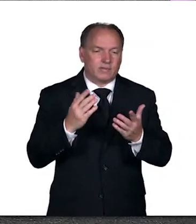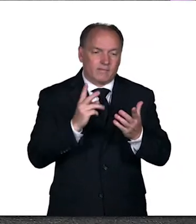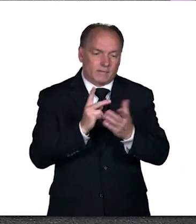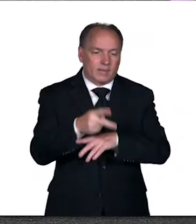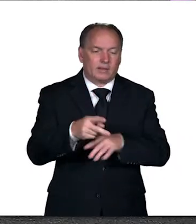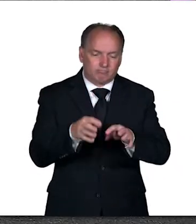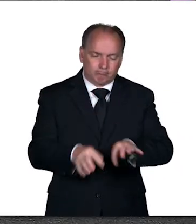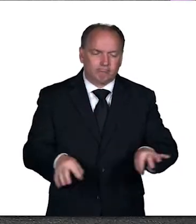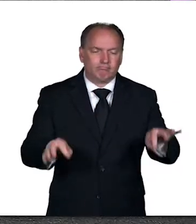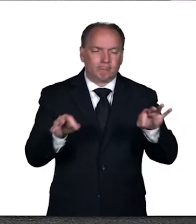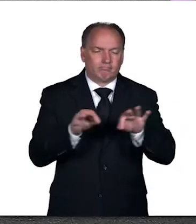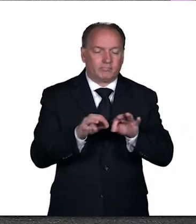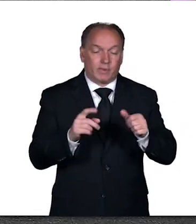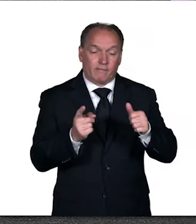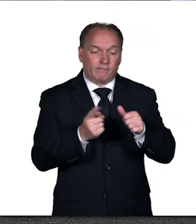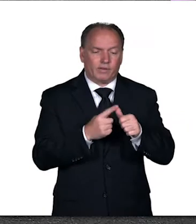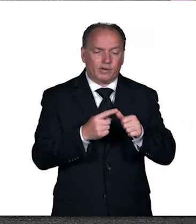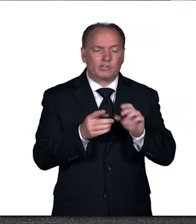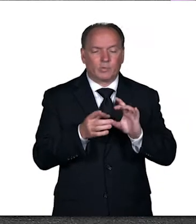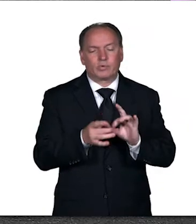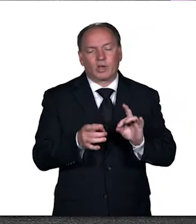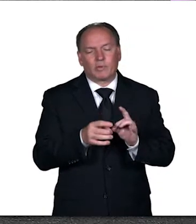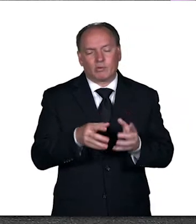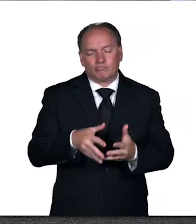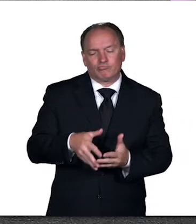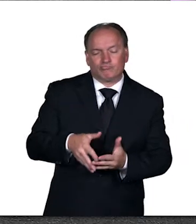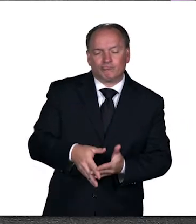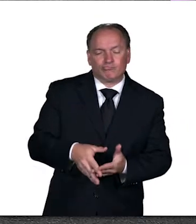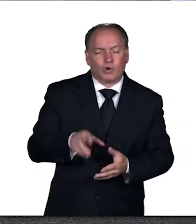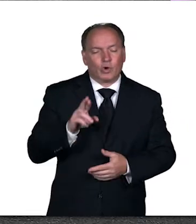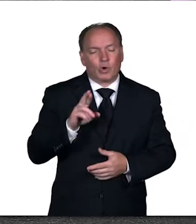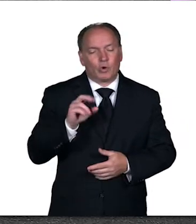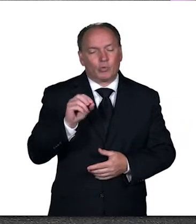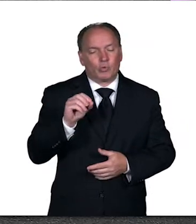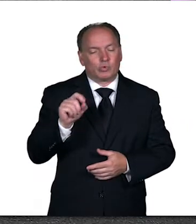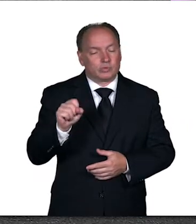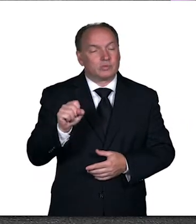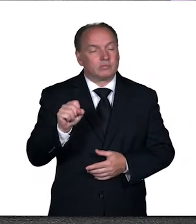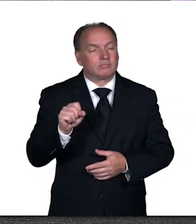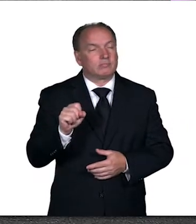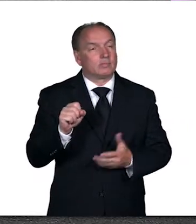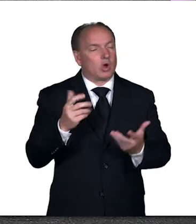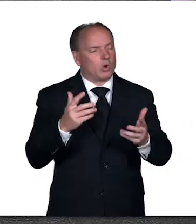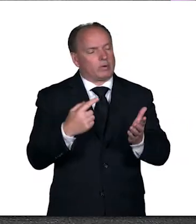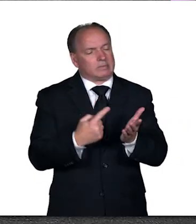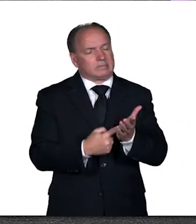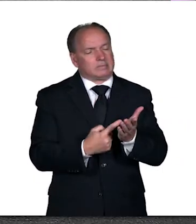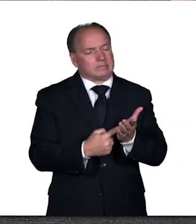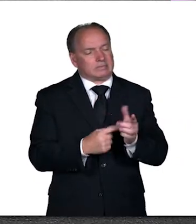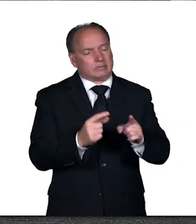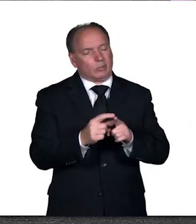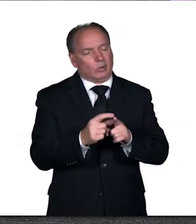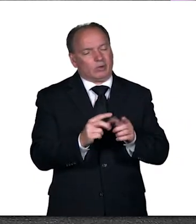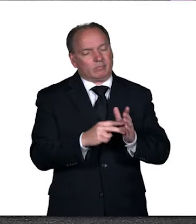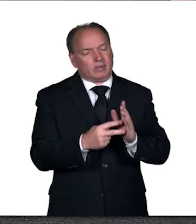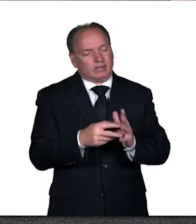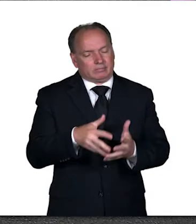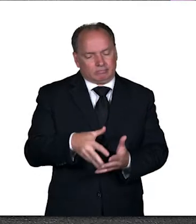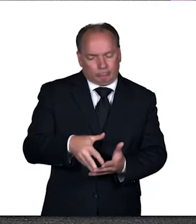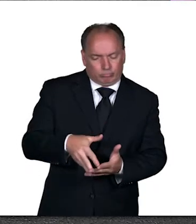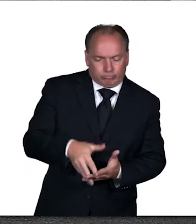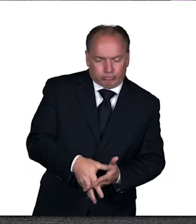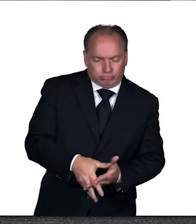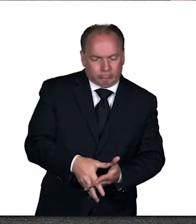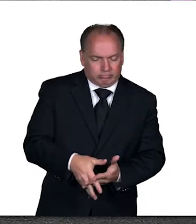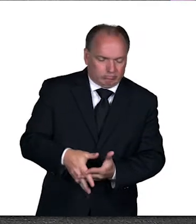roots. We kind of already talked about what the definition is, and the roots keep the plant in the